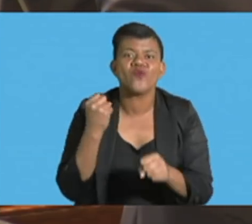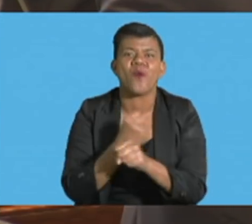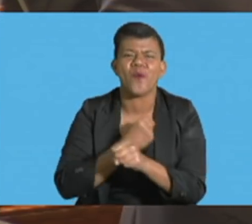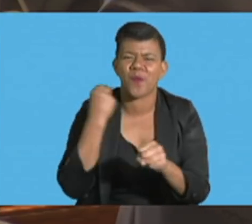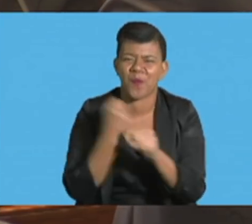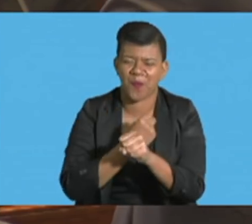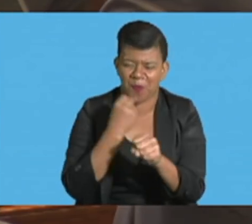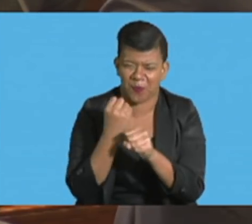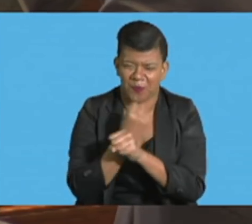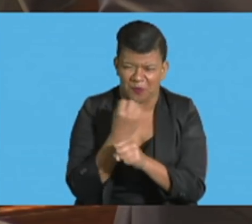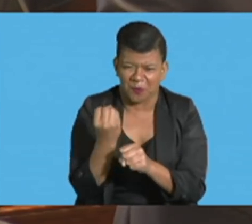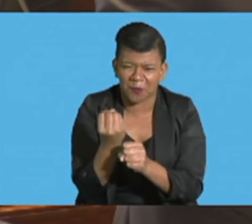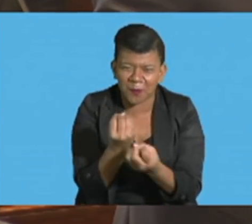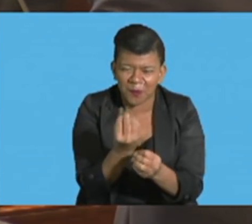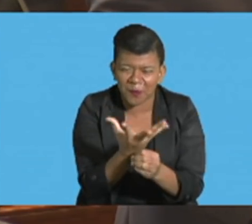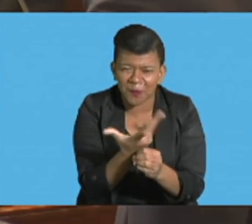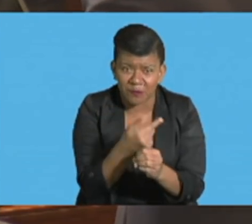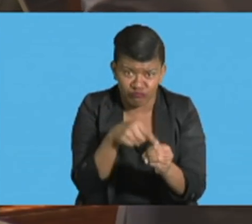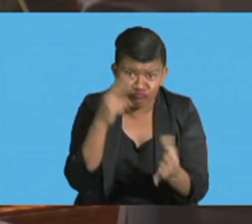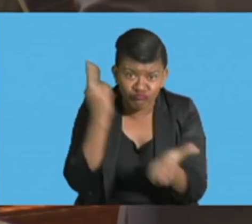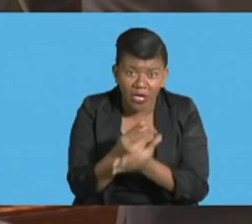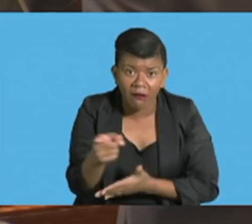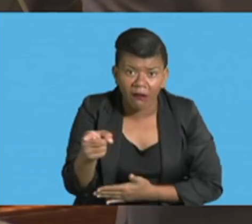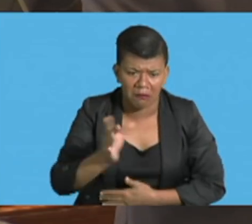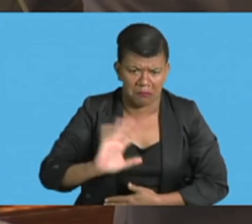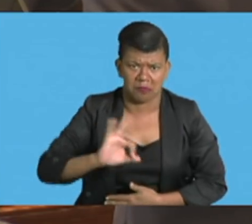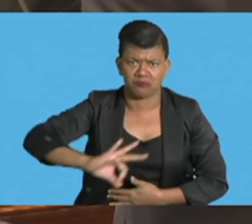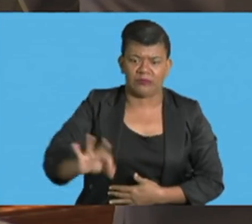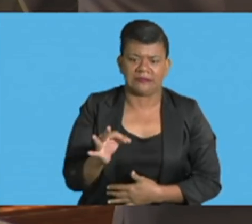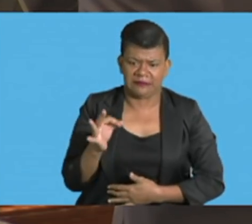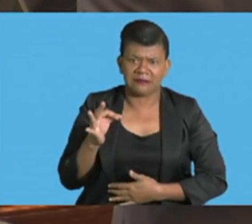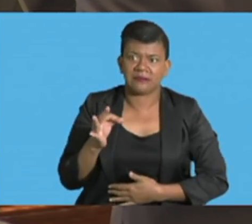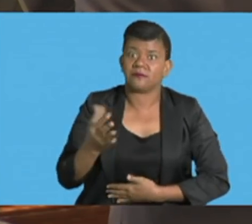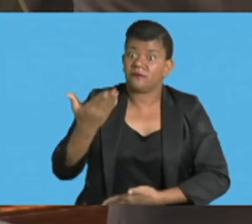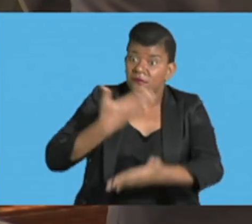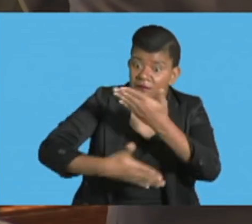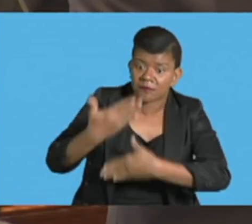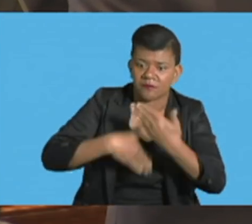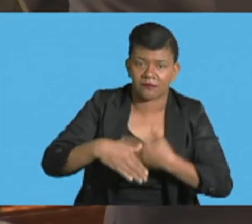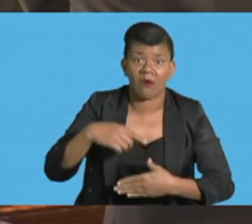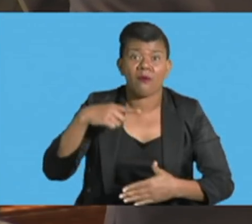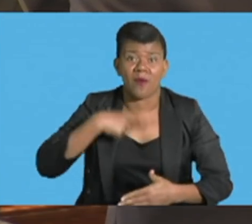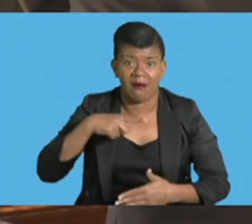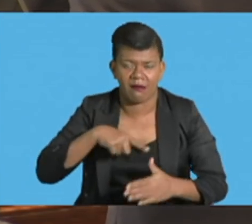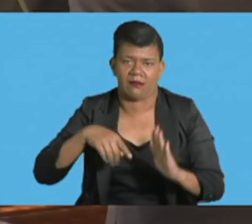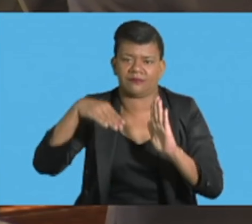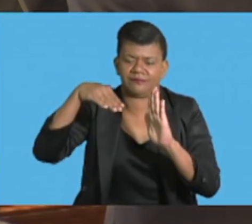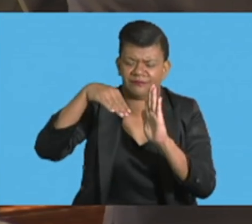He hasn't told us really the story of the gold, the decline in the gold